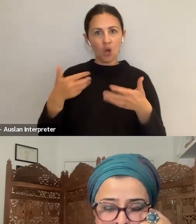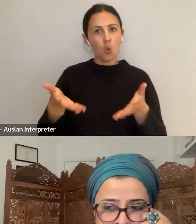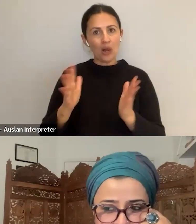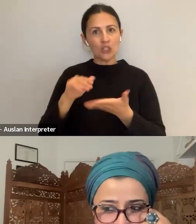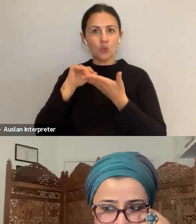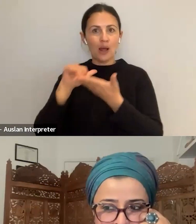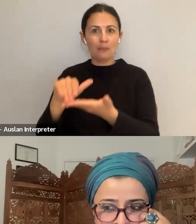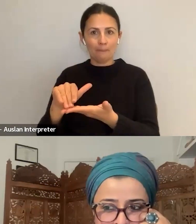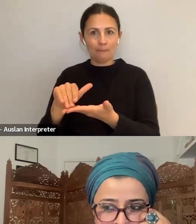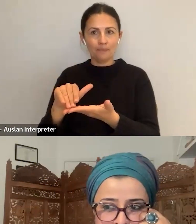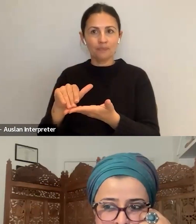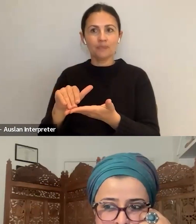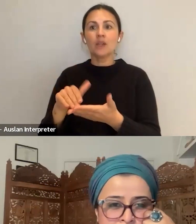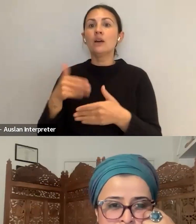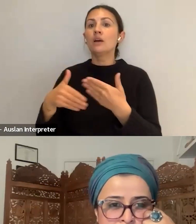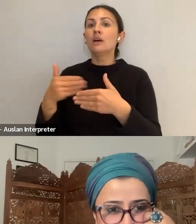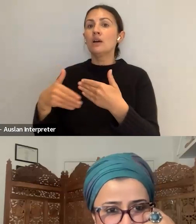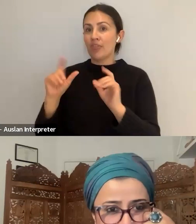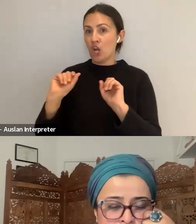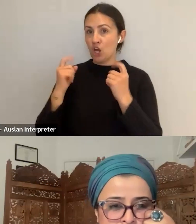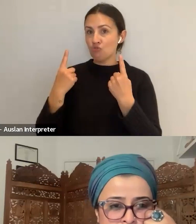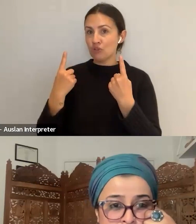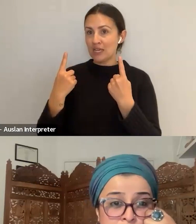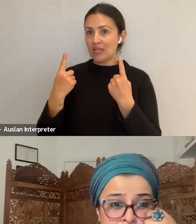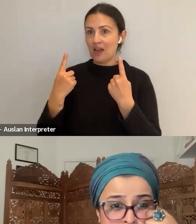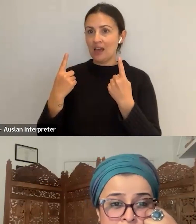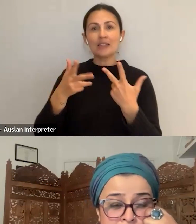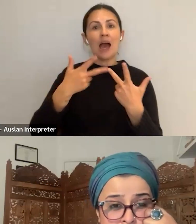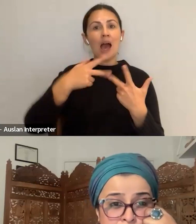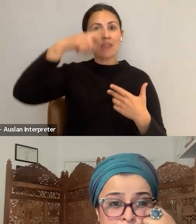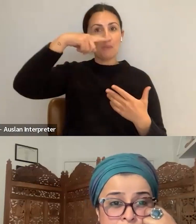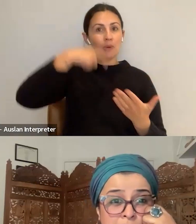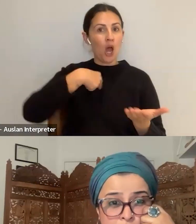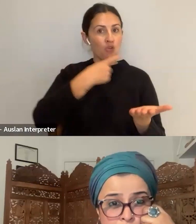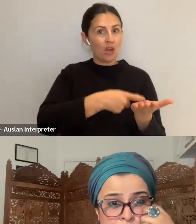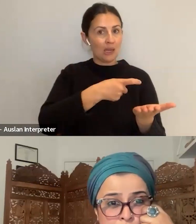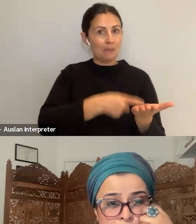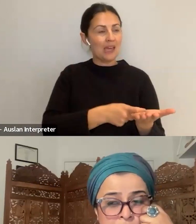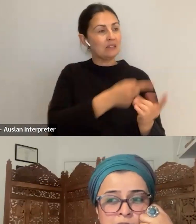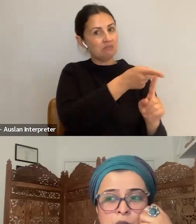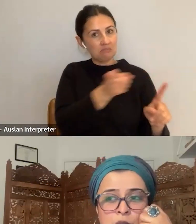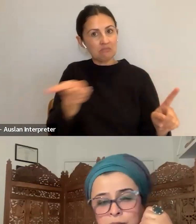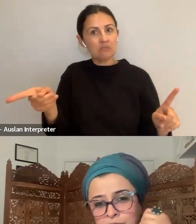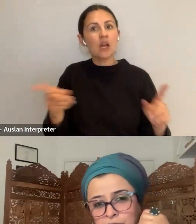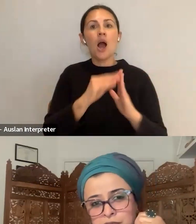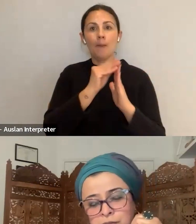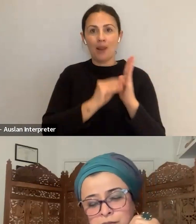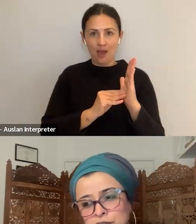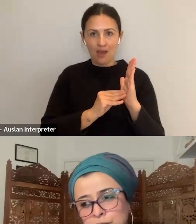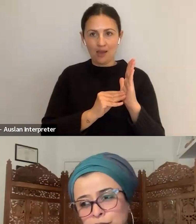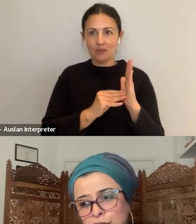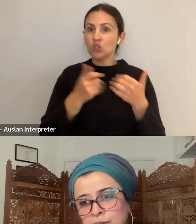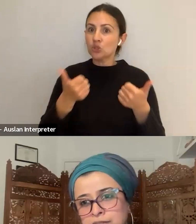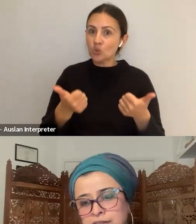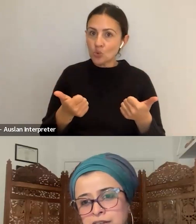of doing that, I found out in subsequent years, people that I'd recommended or referred it on to did apply, get through, got onto a board. And one of the benefits